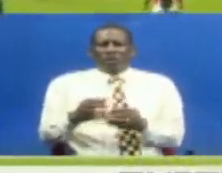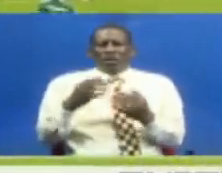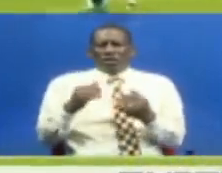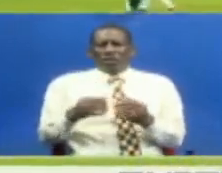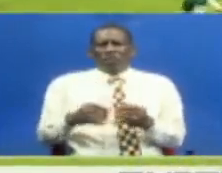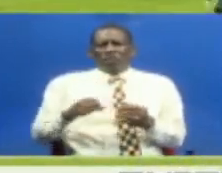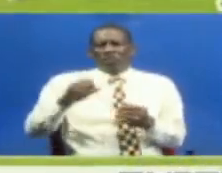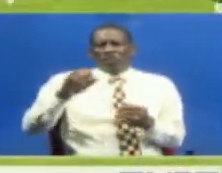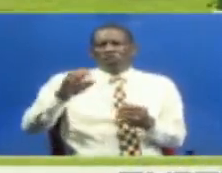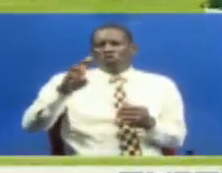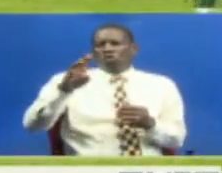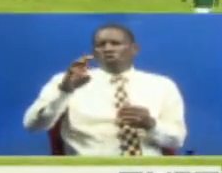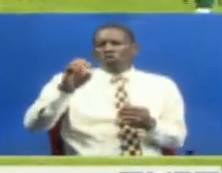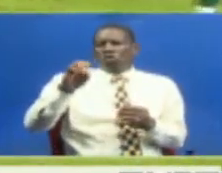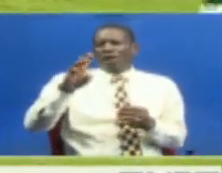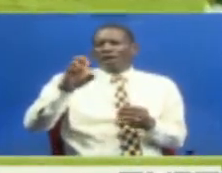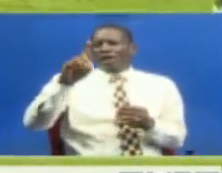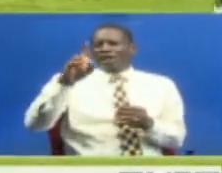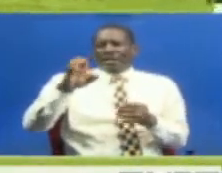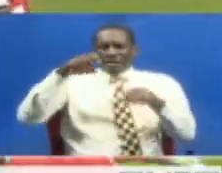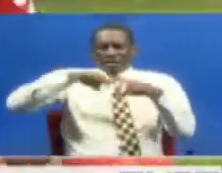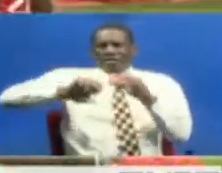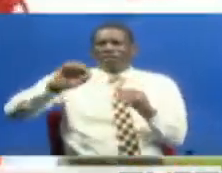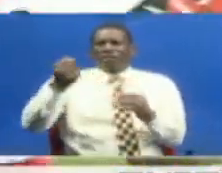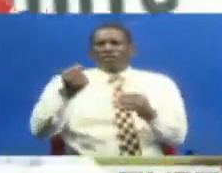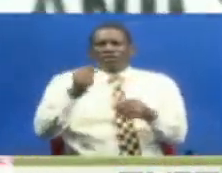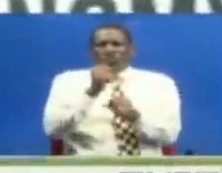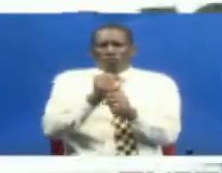5th goal in the second half to seal an emphatic victory for